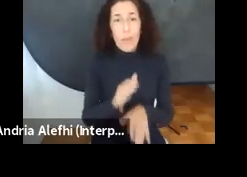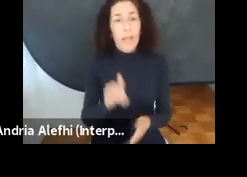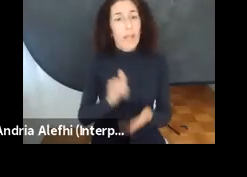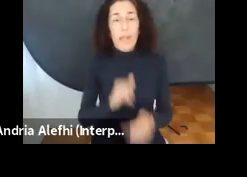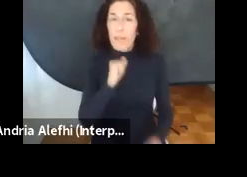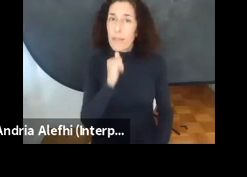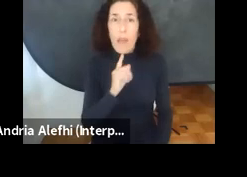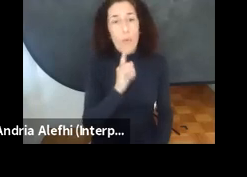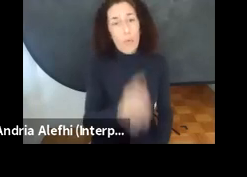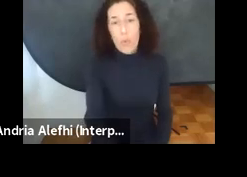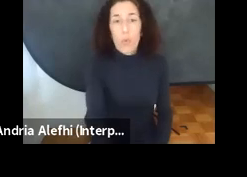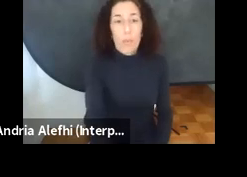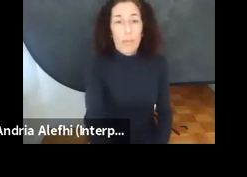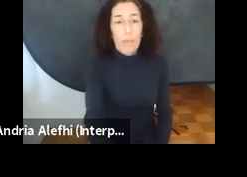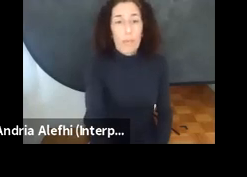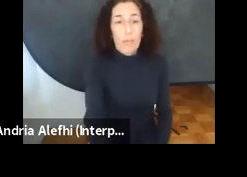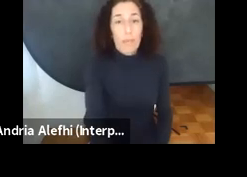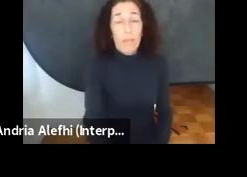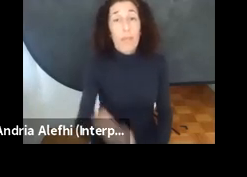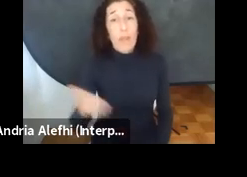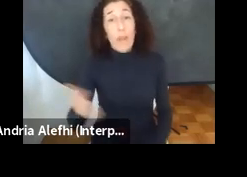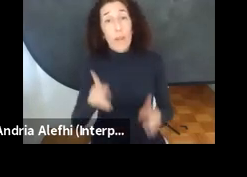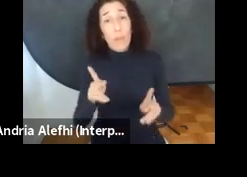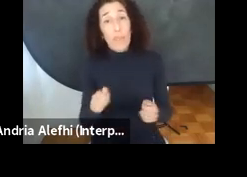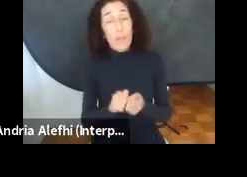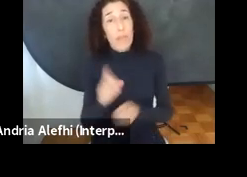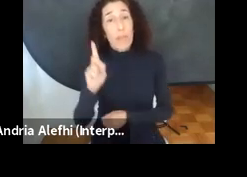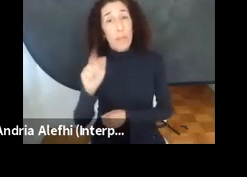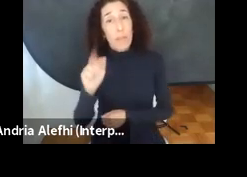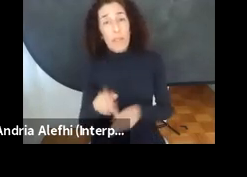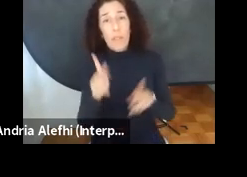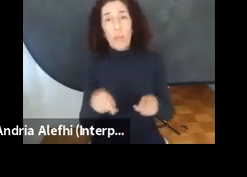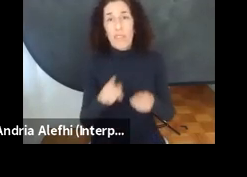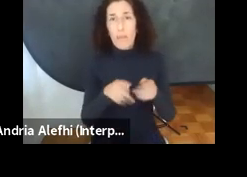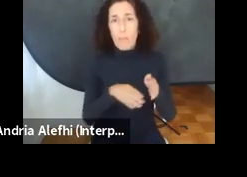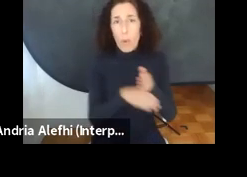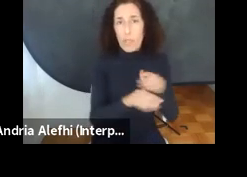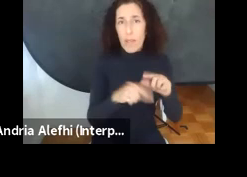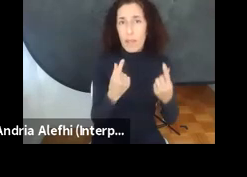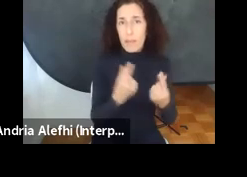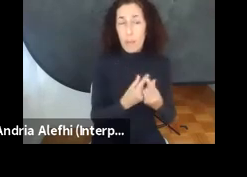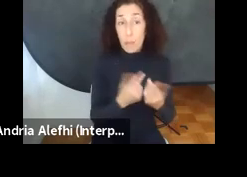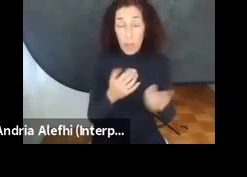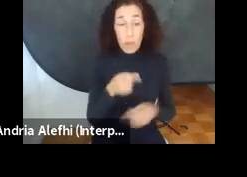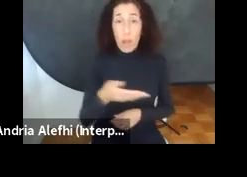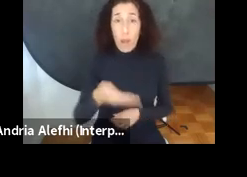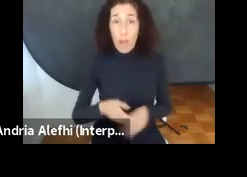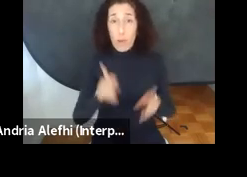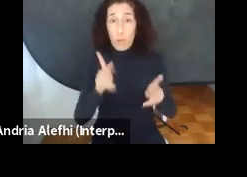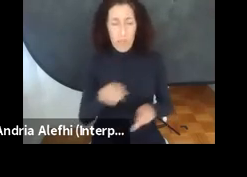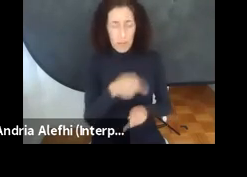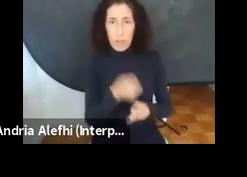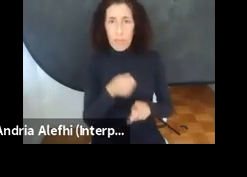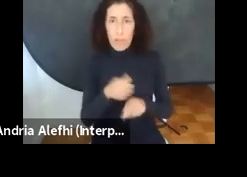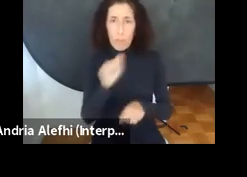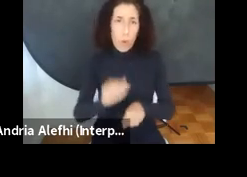you hire someone with a disability or someone from a marginalized group, you're hiring someone who is a hard worker, who